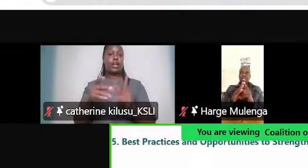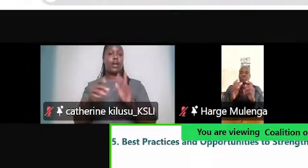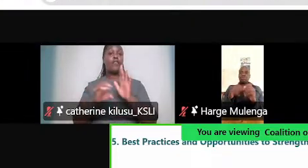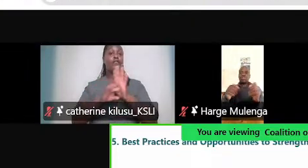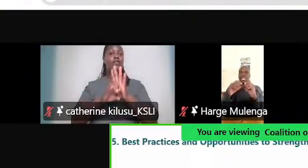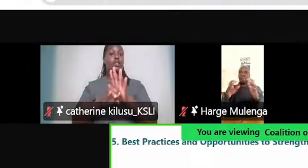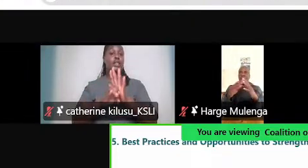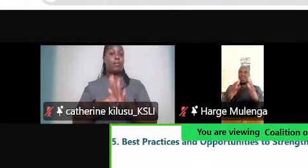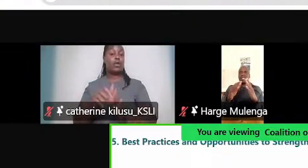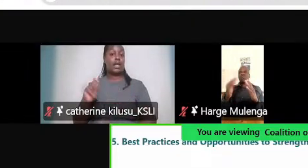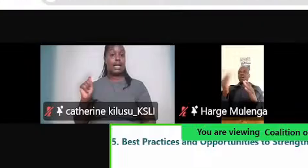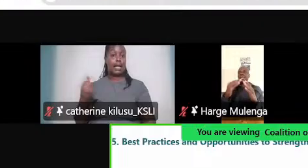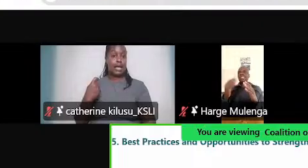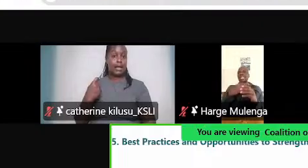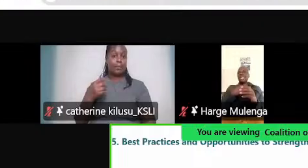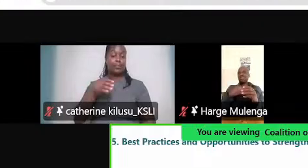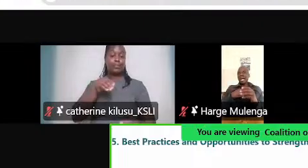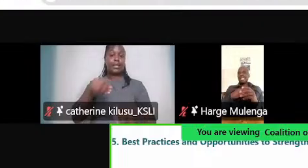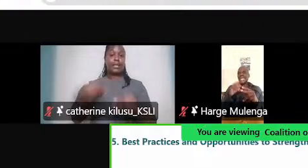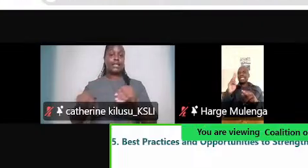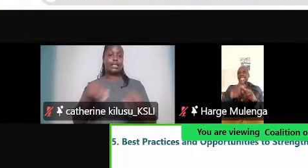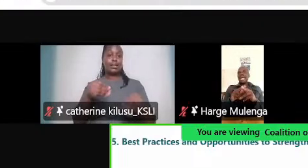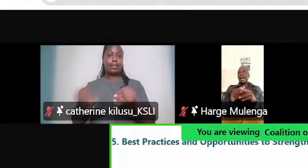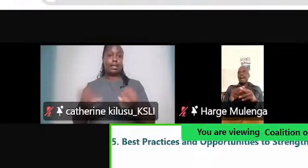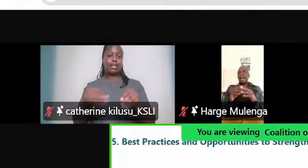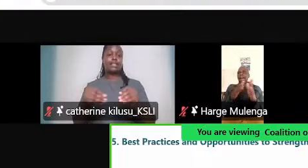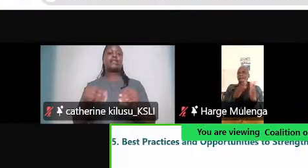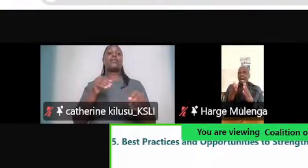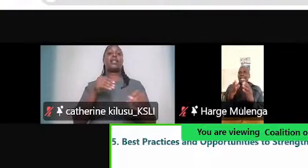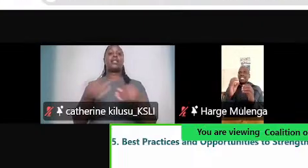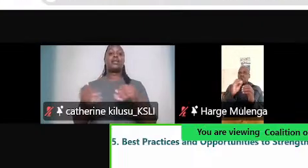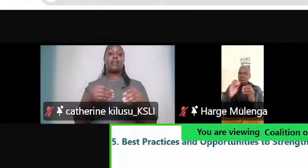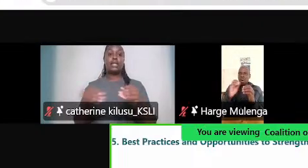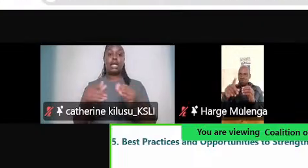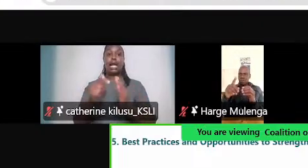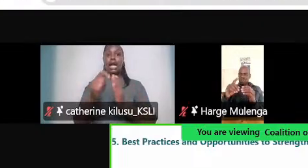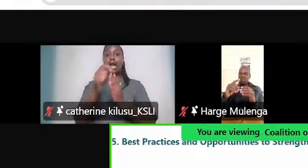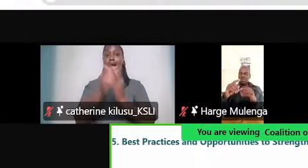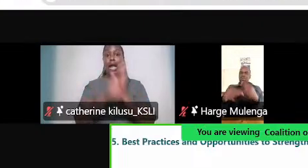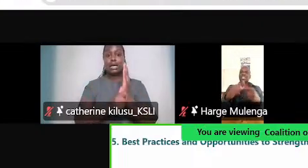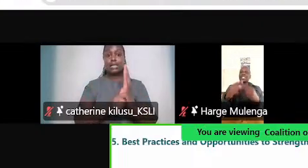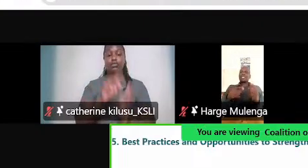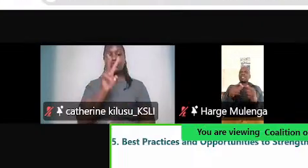the Disability Act that was in 2025,